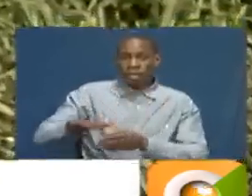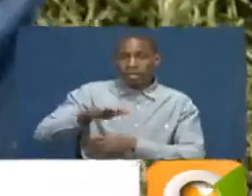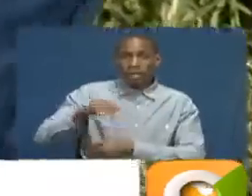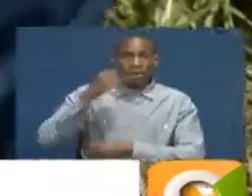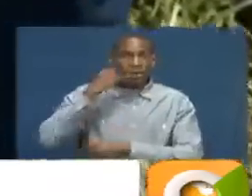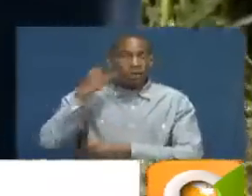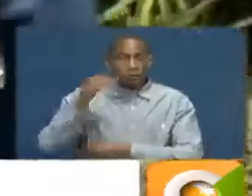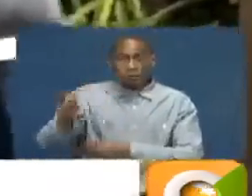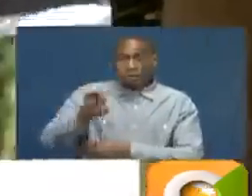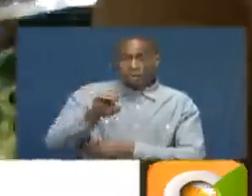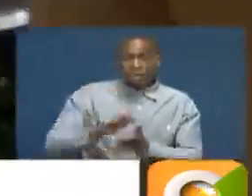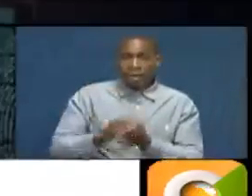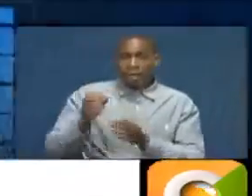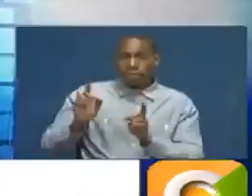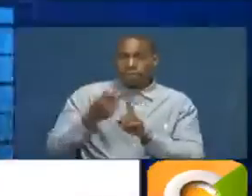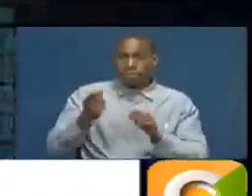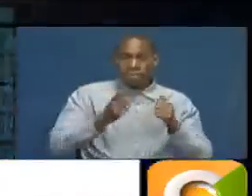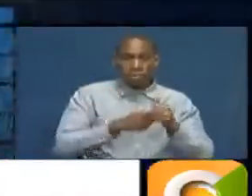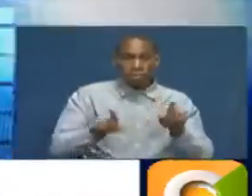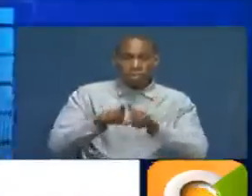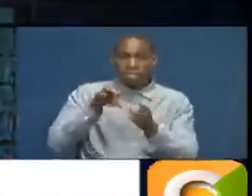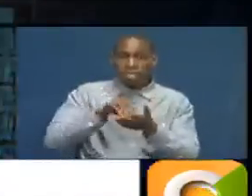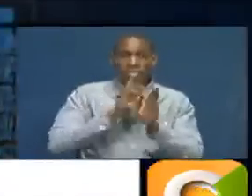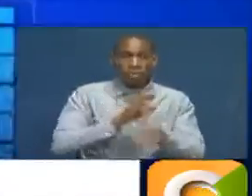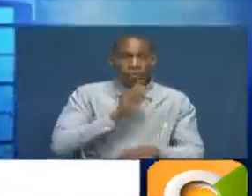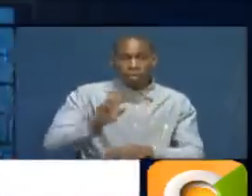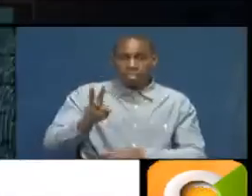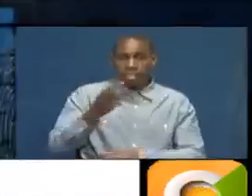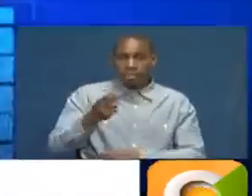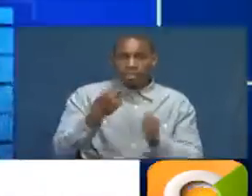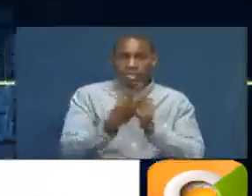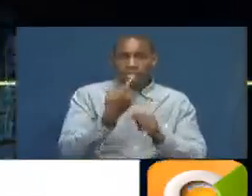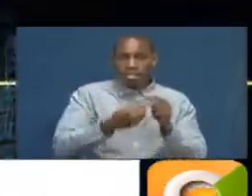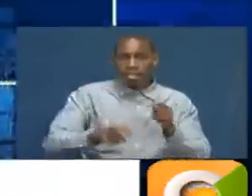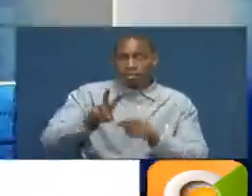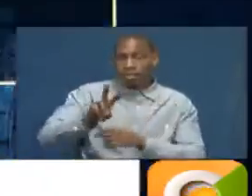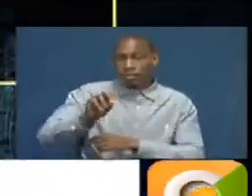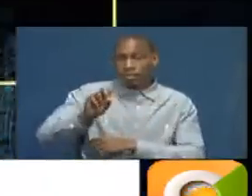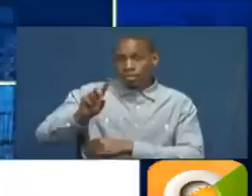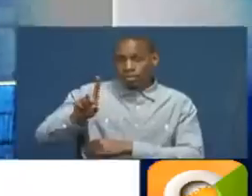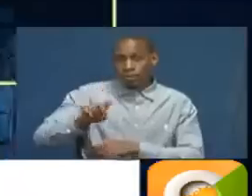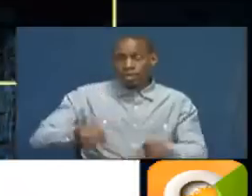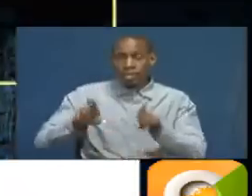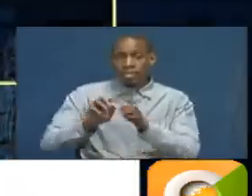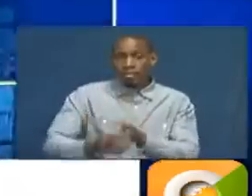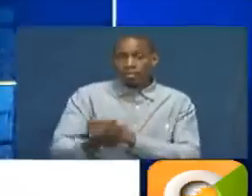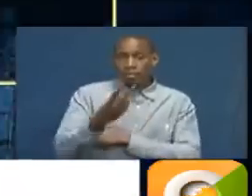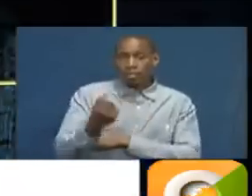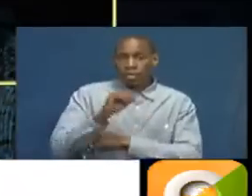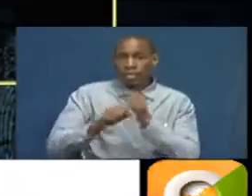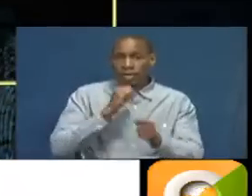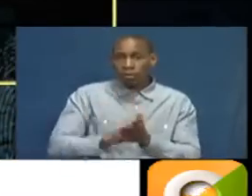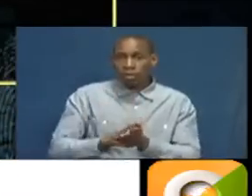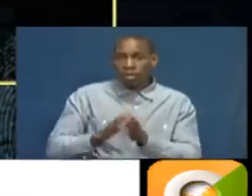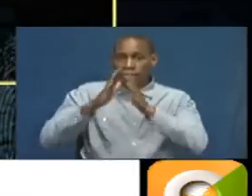of Nakuru East on June 1st. A case reported on the 2nd of December 2021, where a 21-year-old